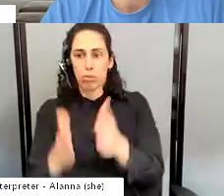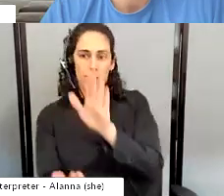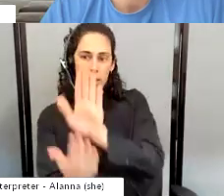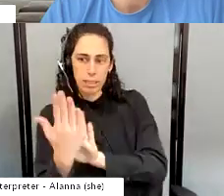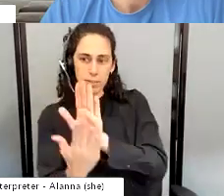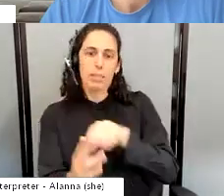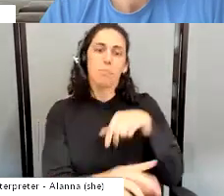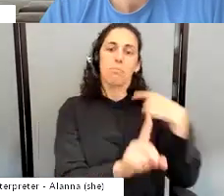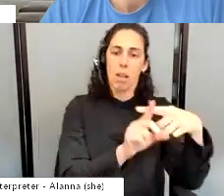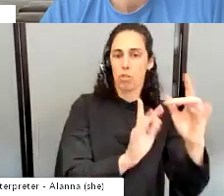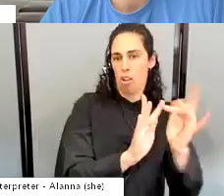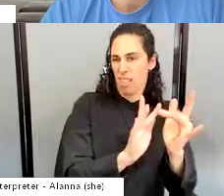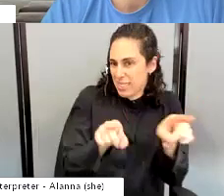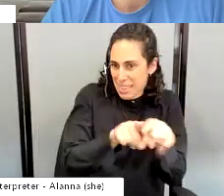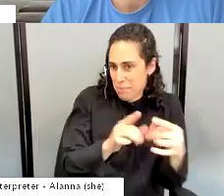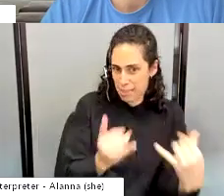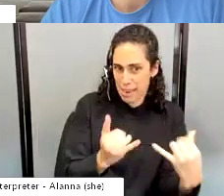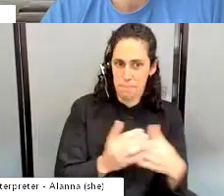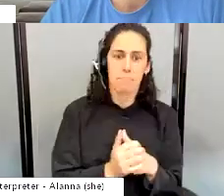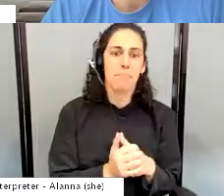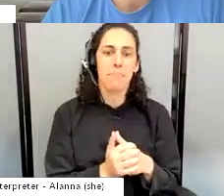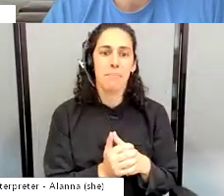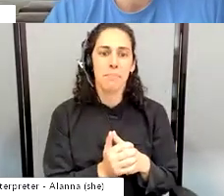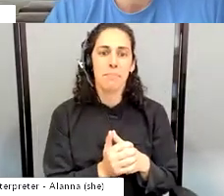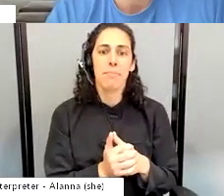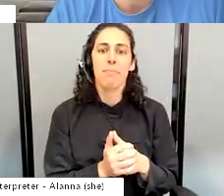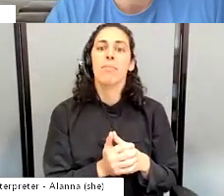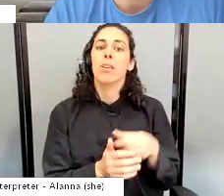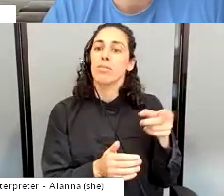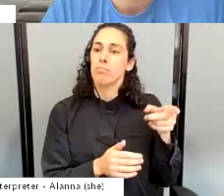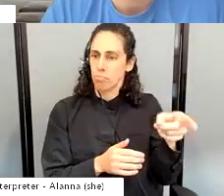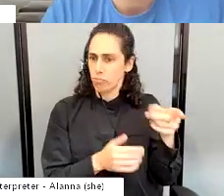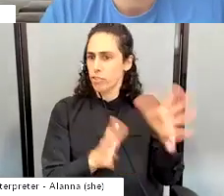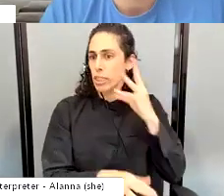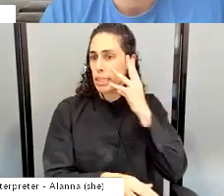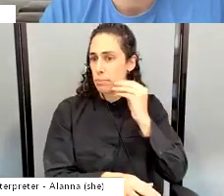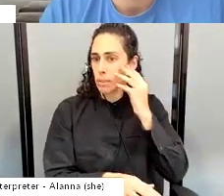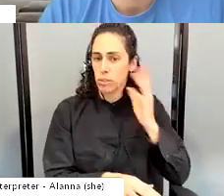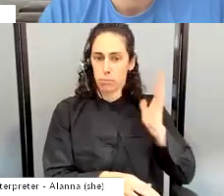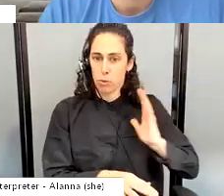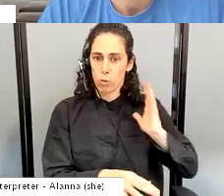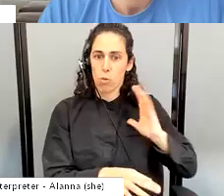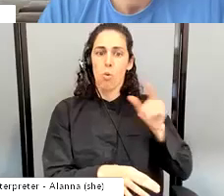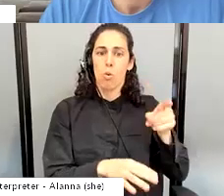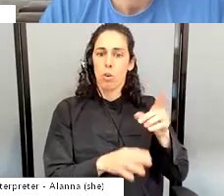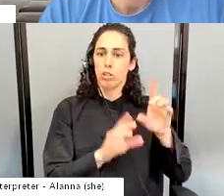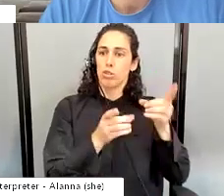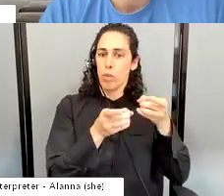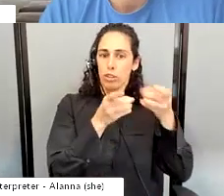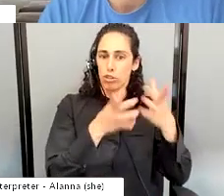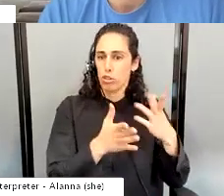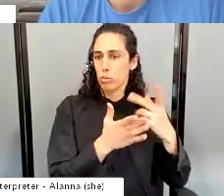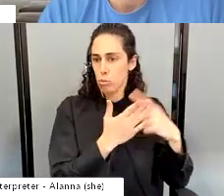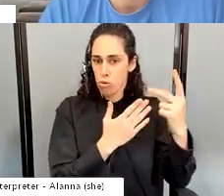for early childhood education services at the Hanen Center, where she developed programs, resources, and workshops to train speech-language pathologists